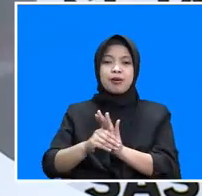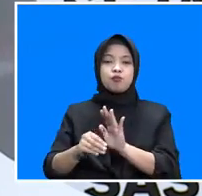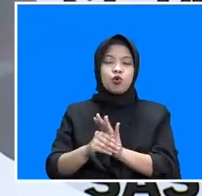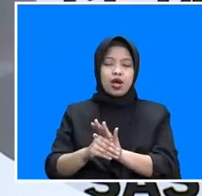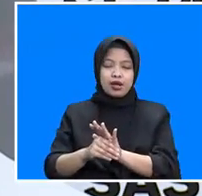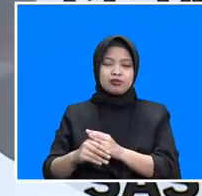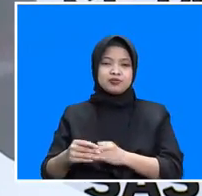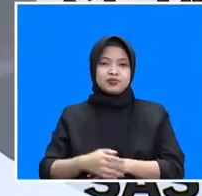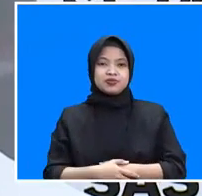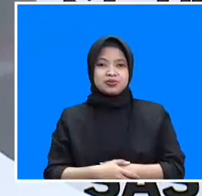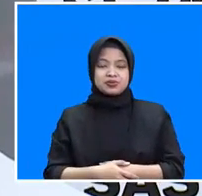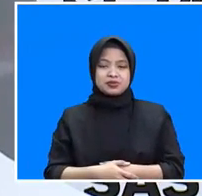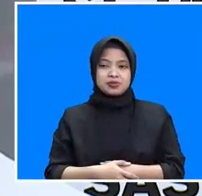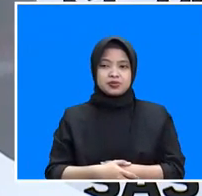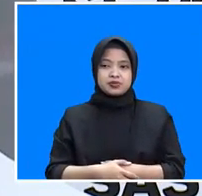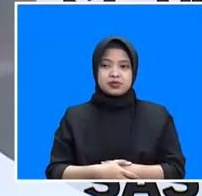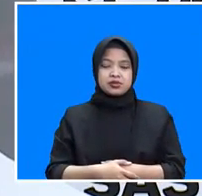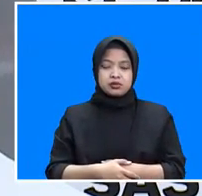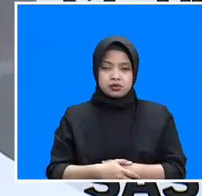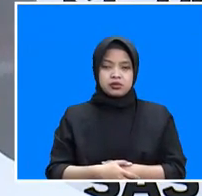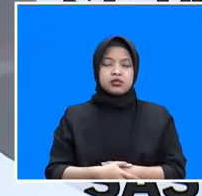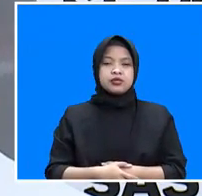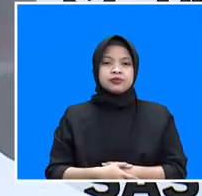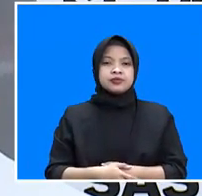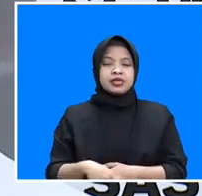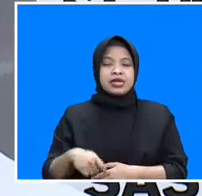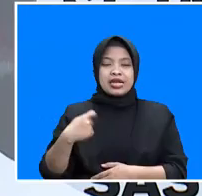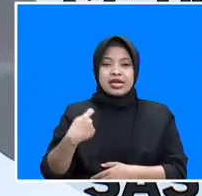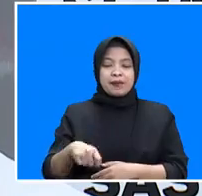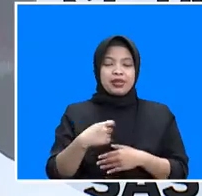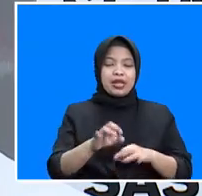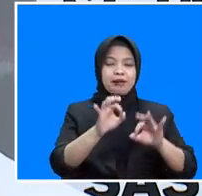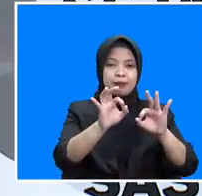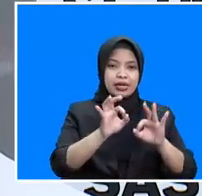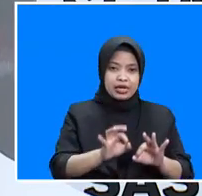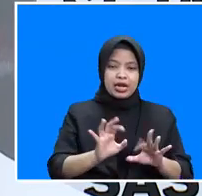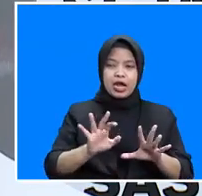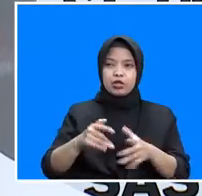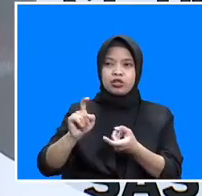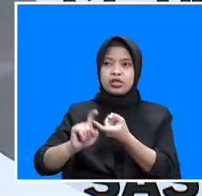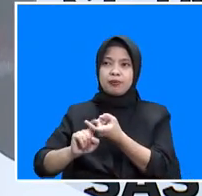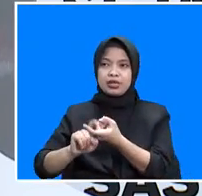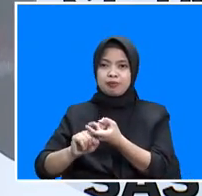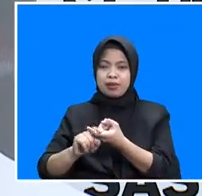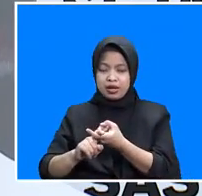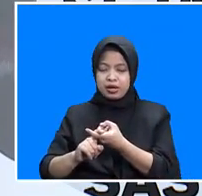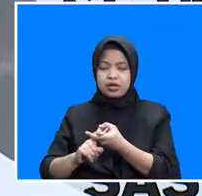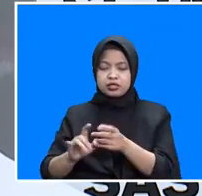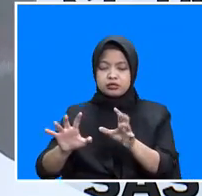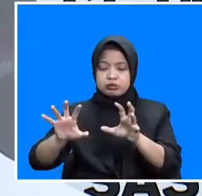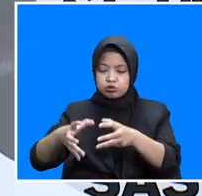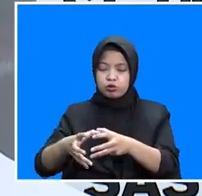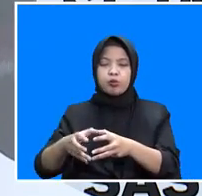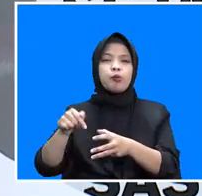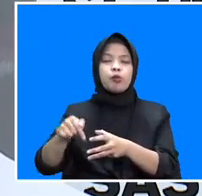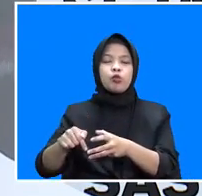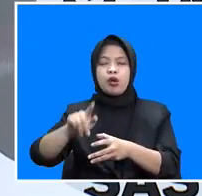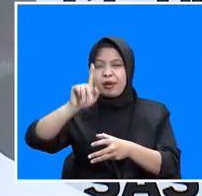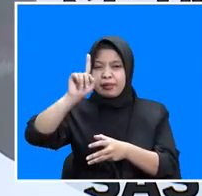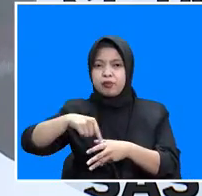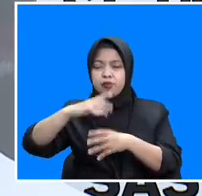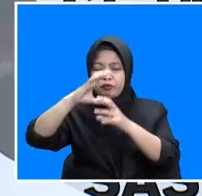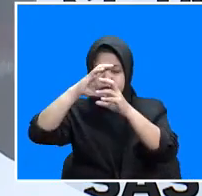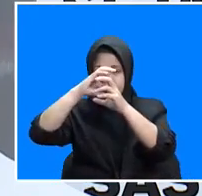our ministry colleagues, but also our subnational colleagues. So our work there is very much focused on early